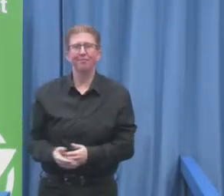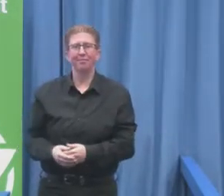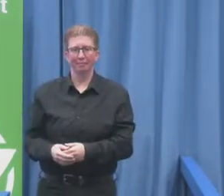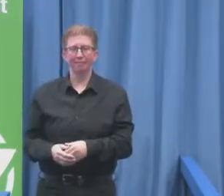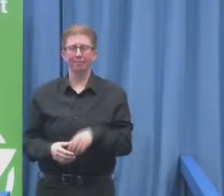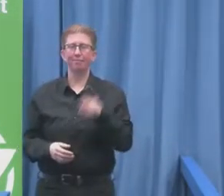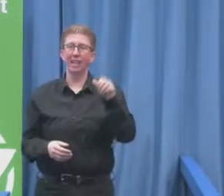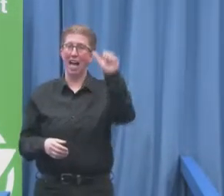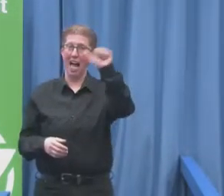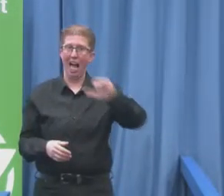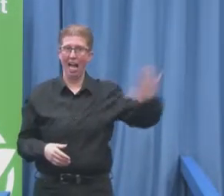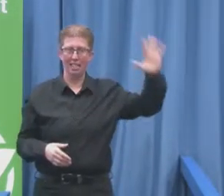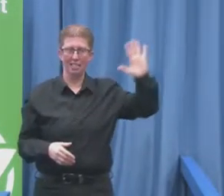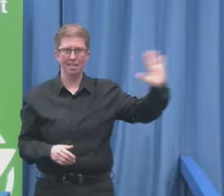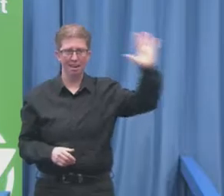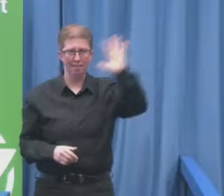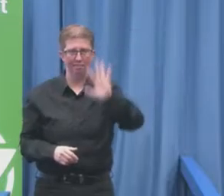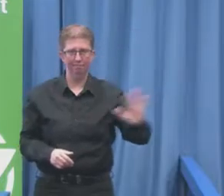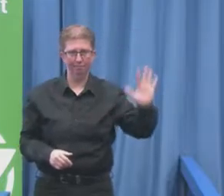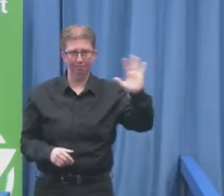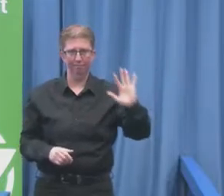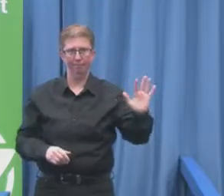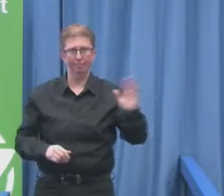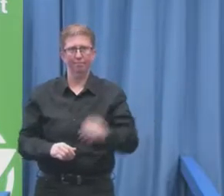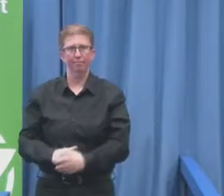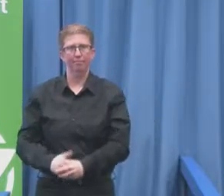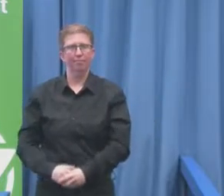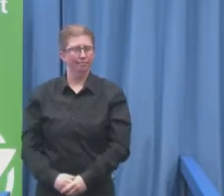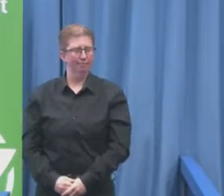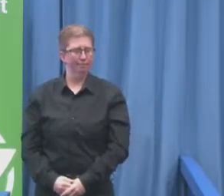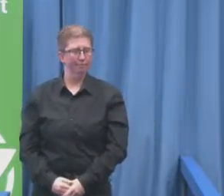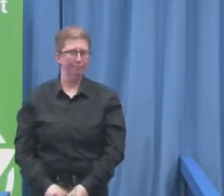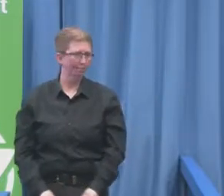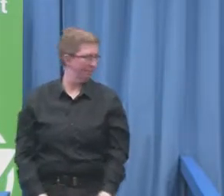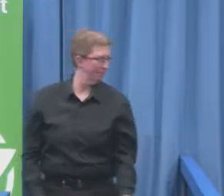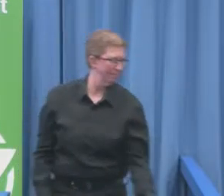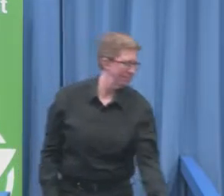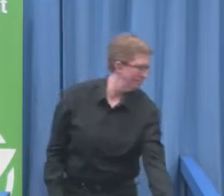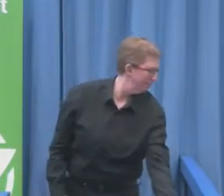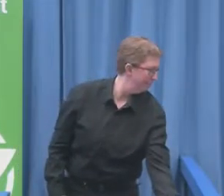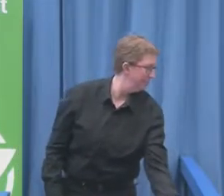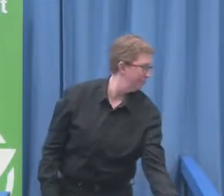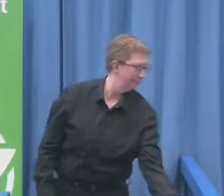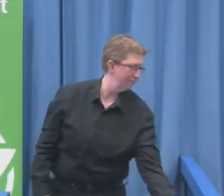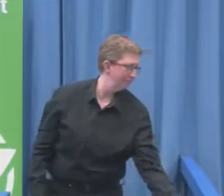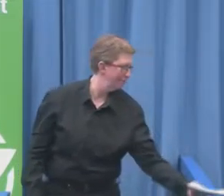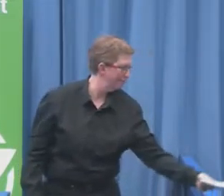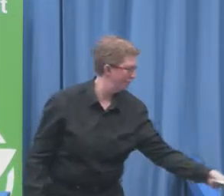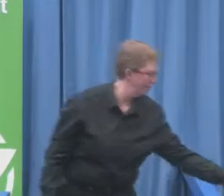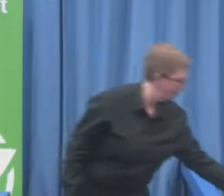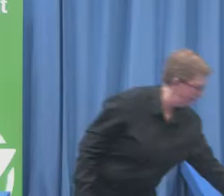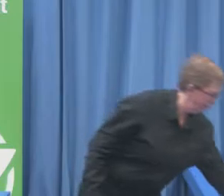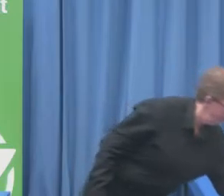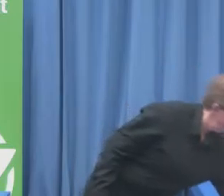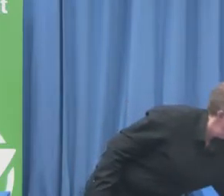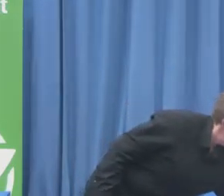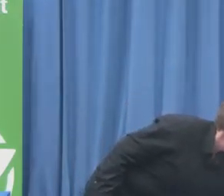are 1 billion or 15% of the world's population are persons with disabilities.